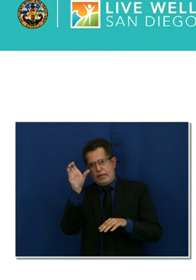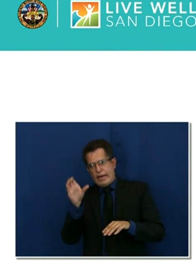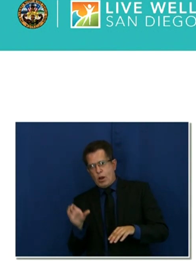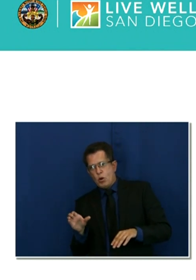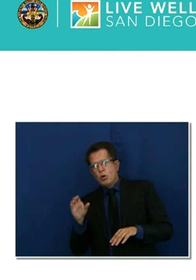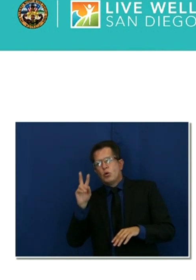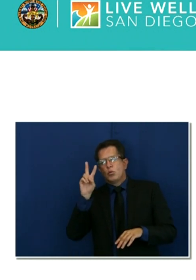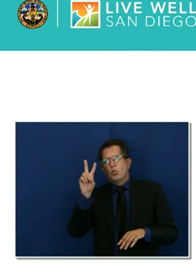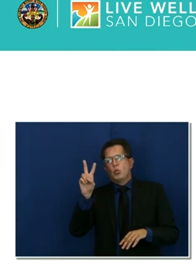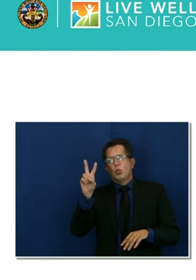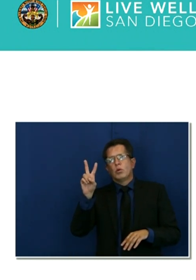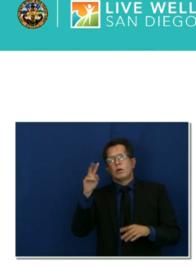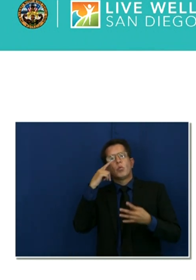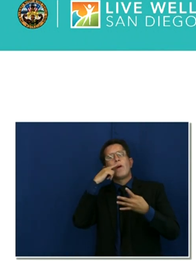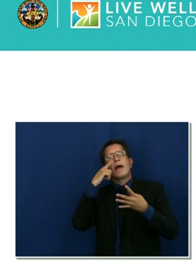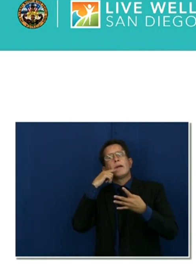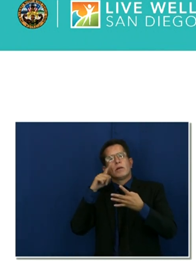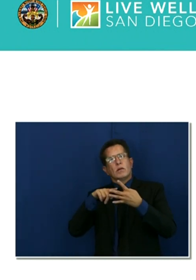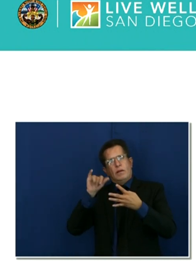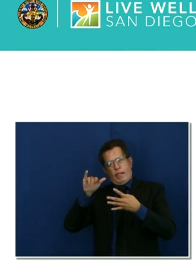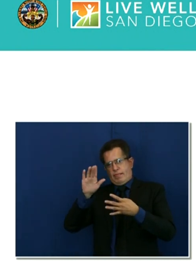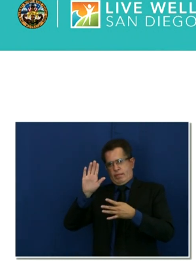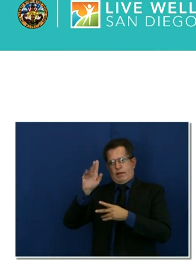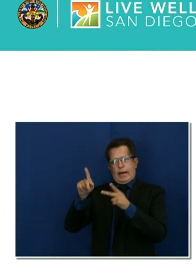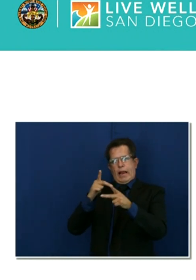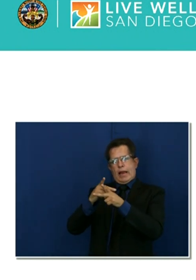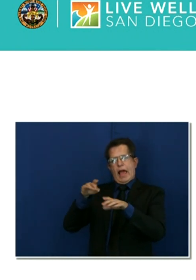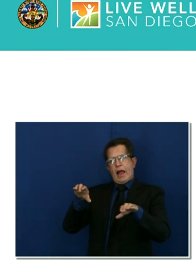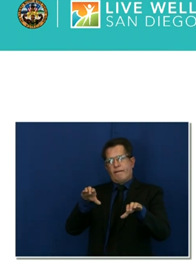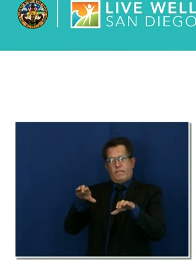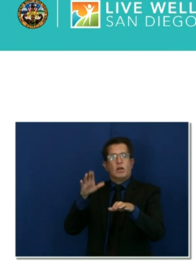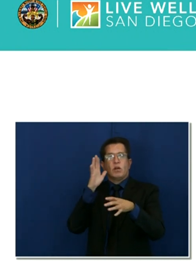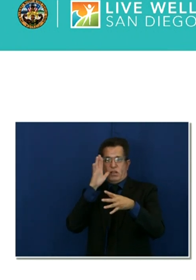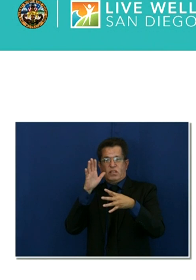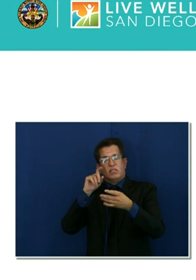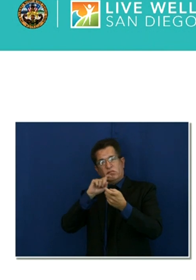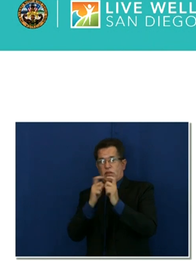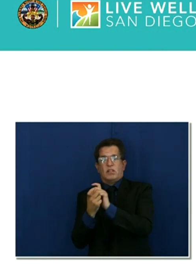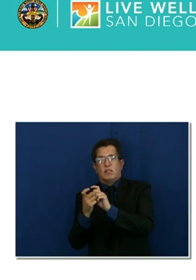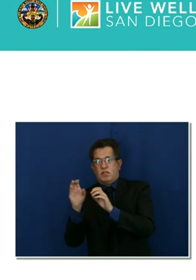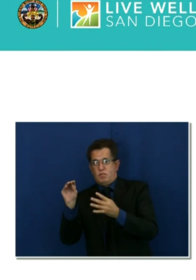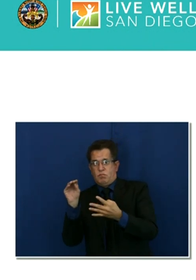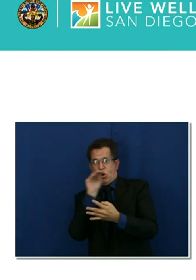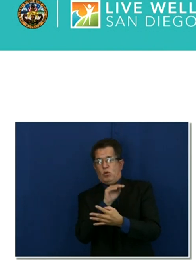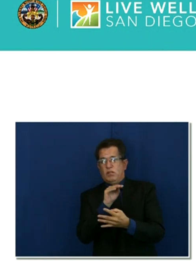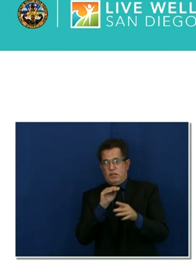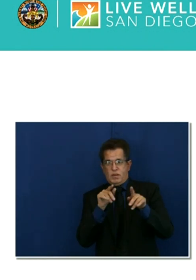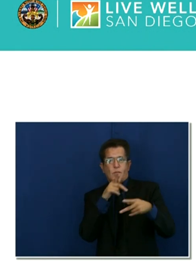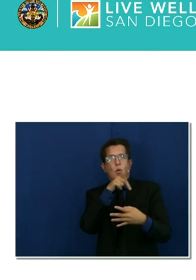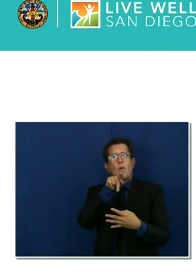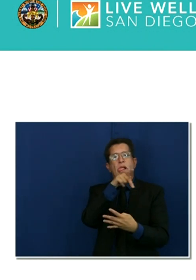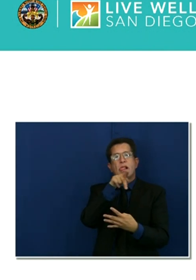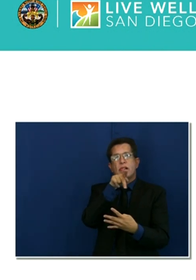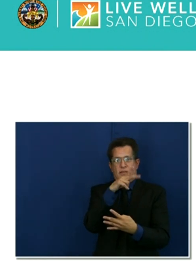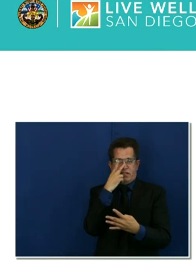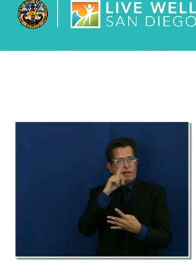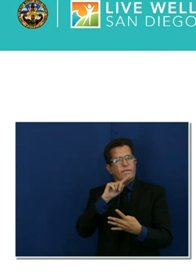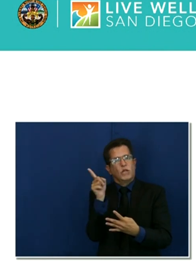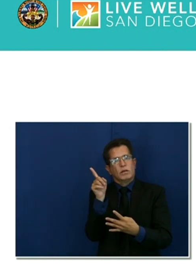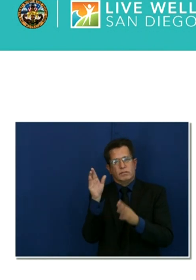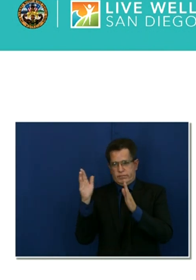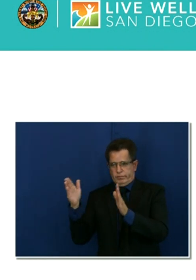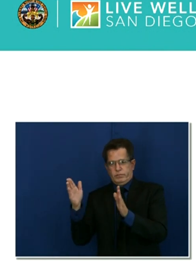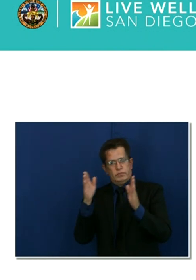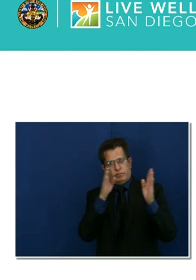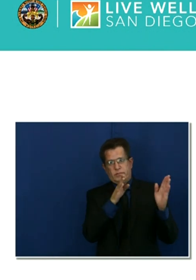2 activities. So those activities would change to what you see on the left side of the slide that would